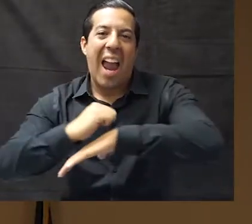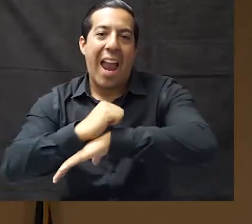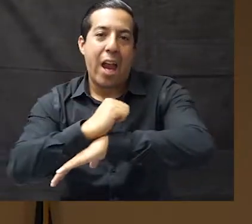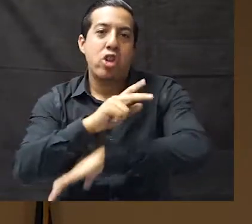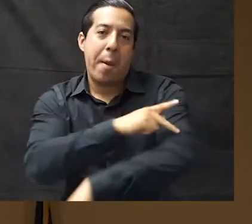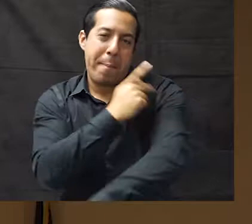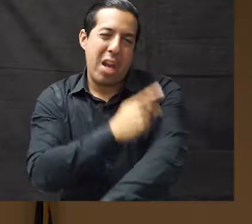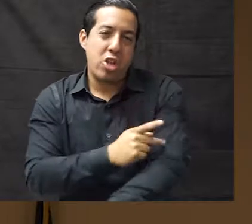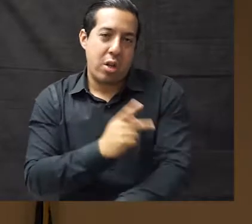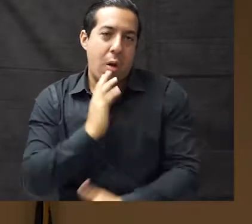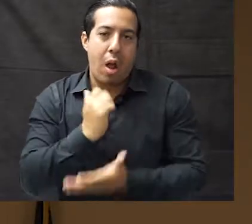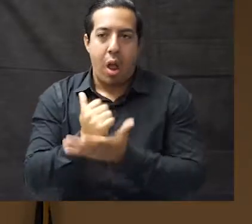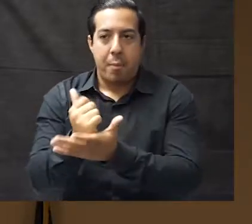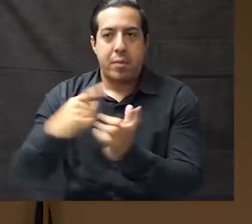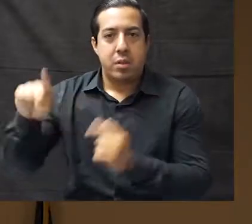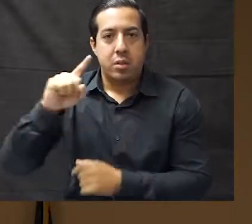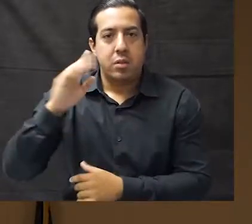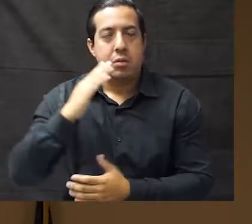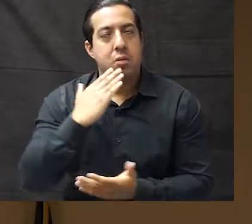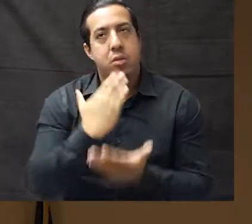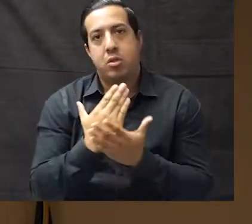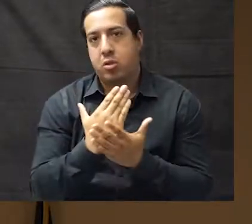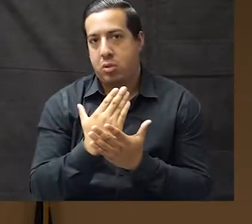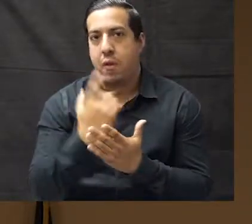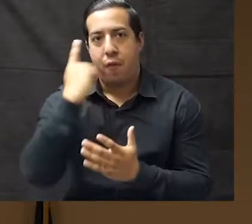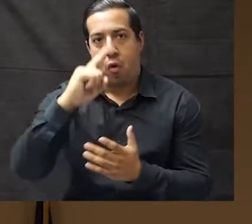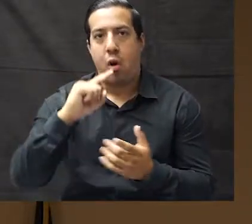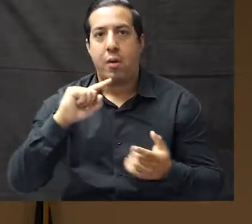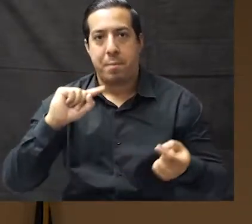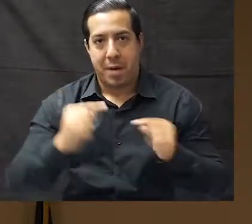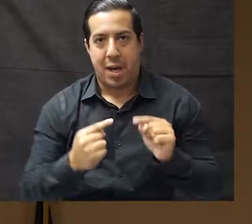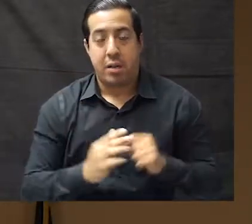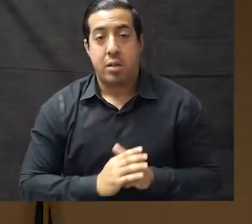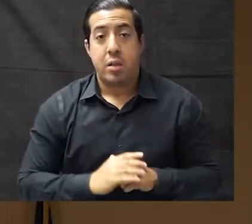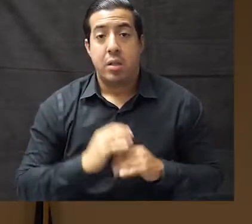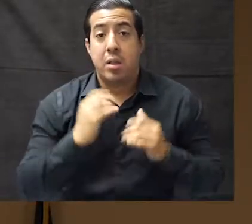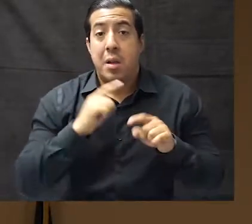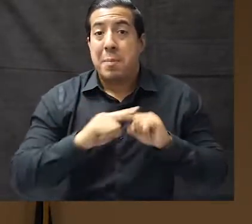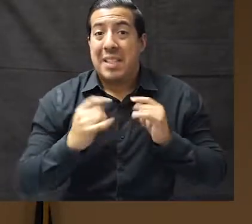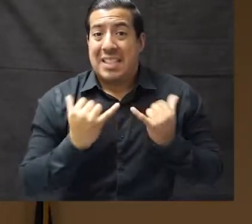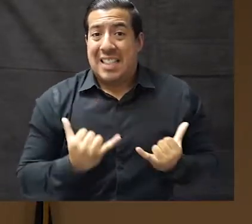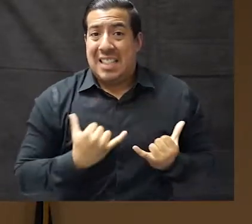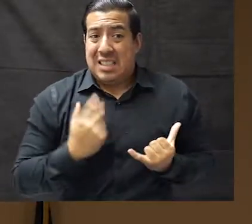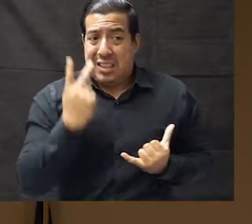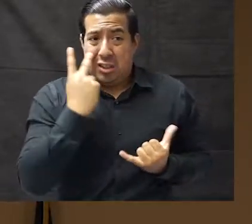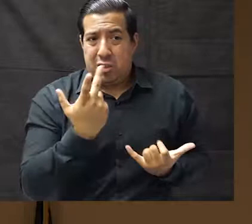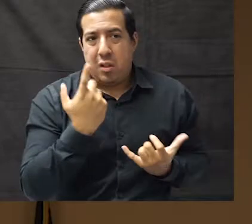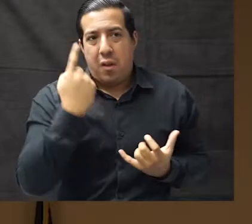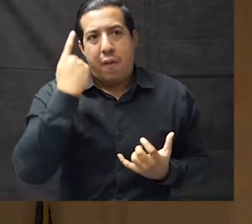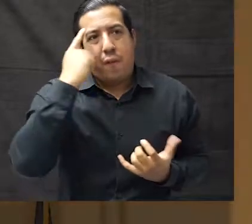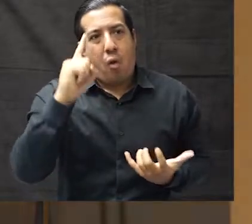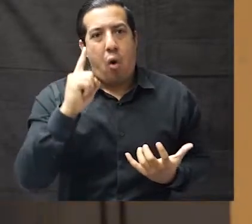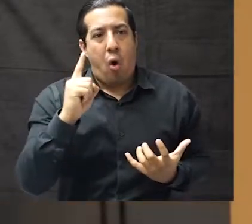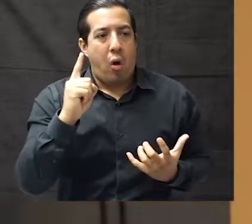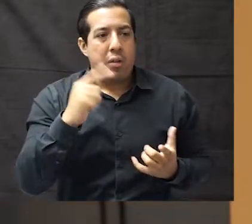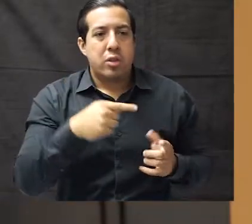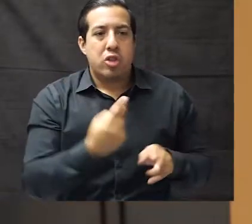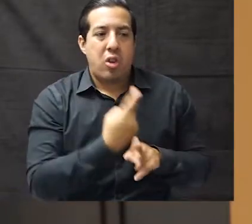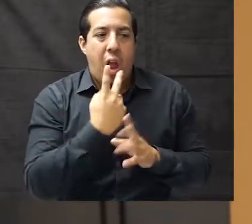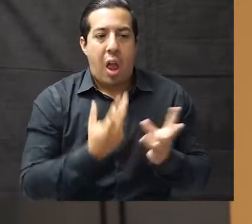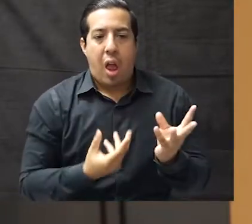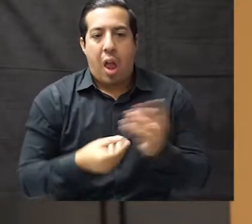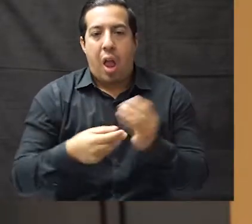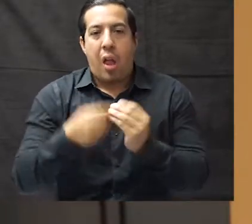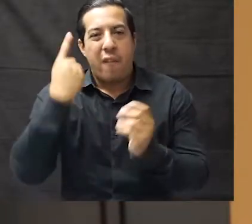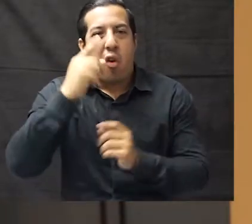Okay, so what's got us so worried about this stuff? So what I put up here are a bunch of different opioid drugs, and some of these you may recognize, like codeine and tramadol